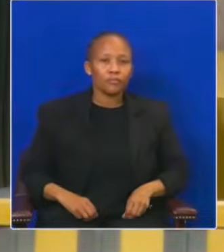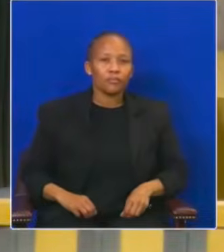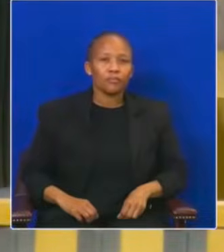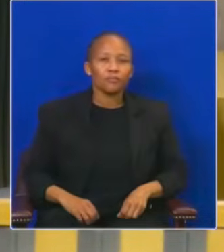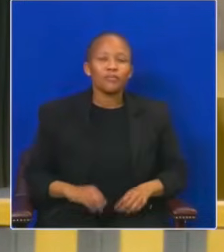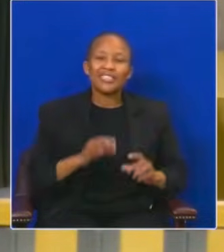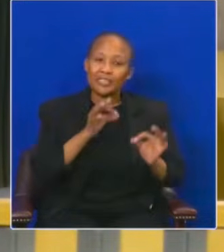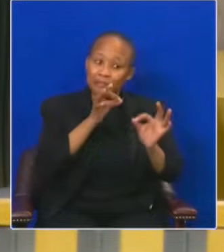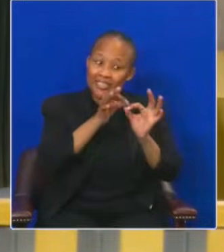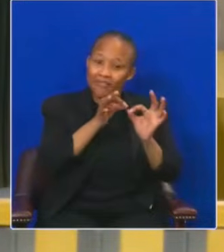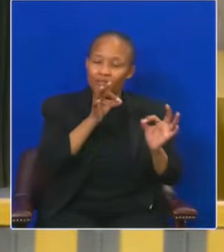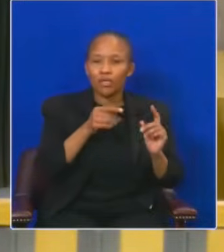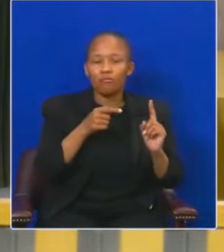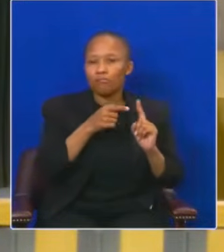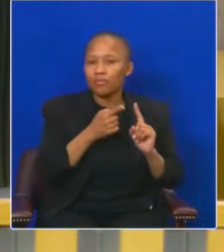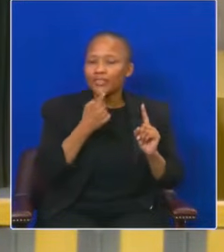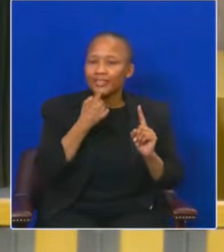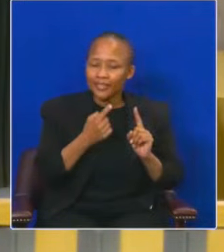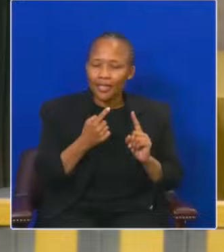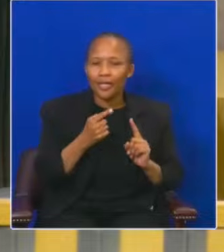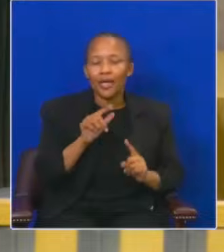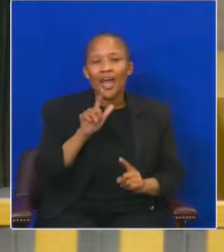Lieutenant General Sibia